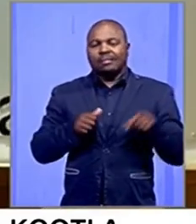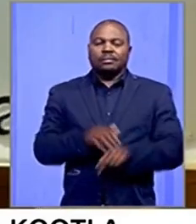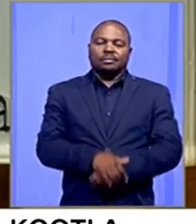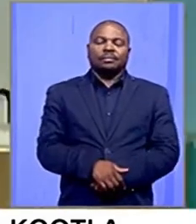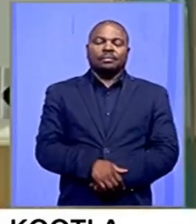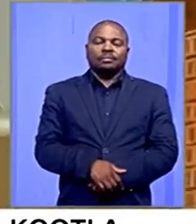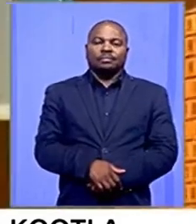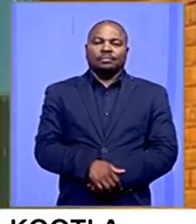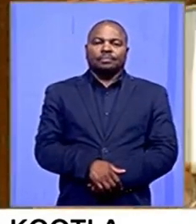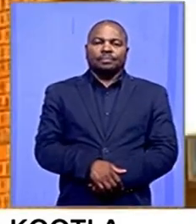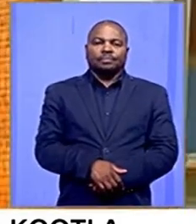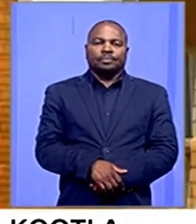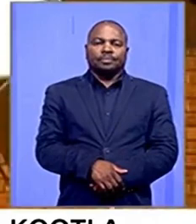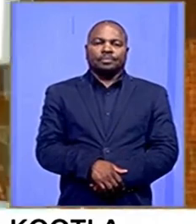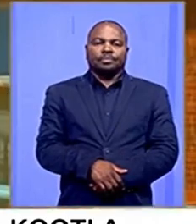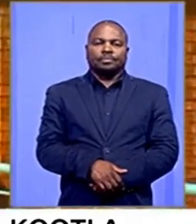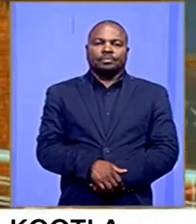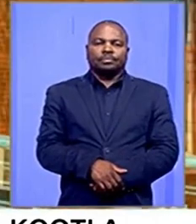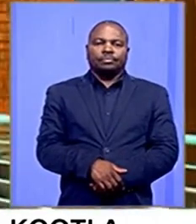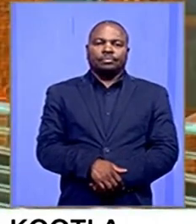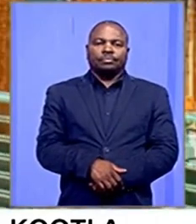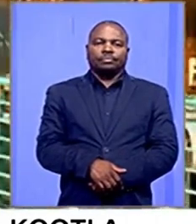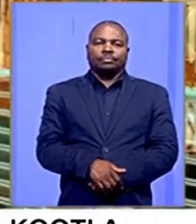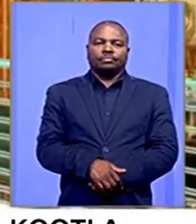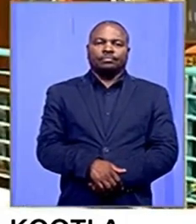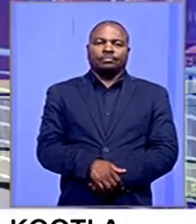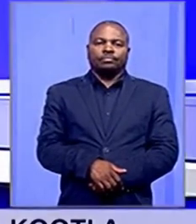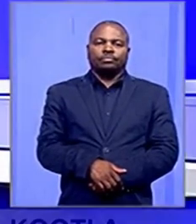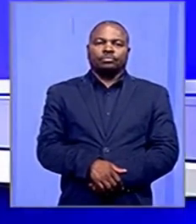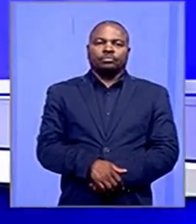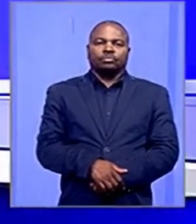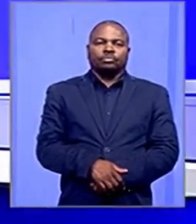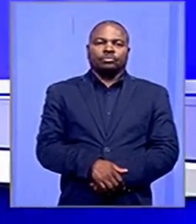motao wa ditaba tsa SABC Polokwane.